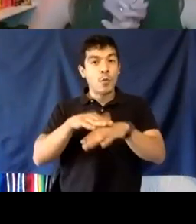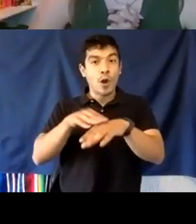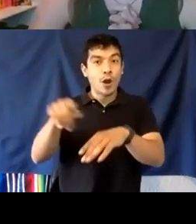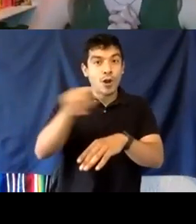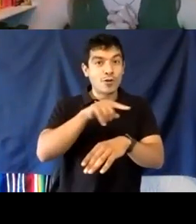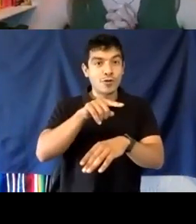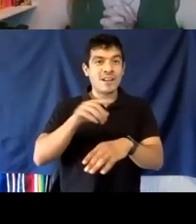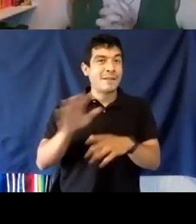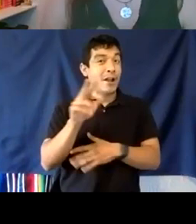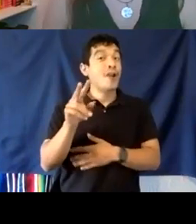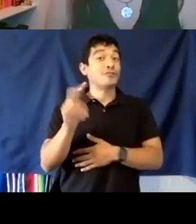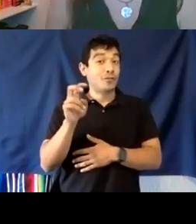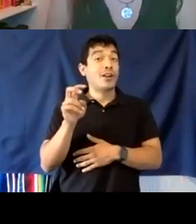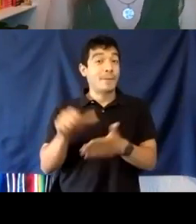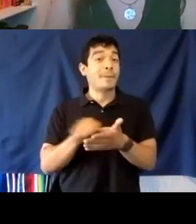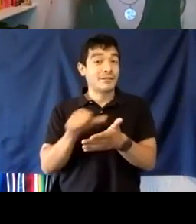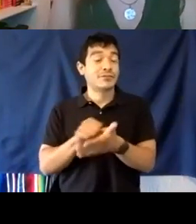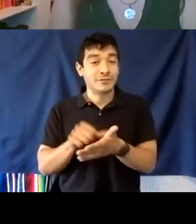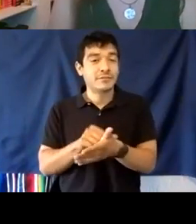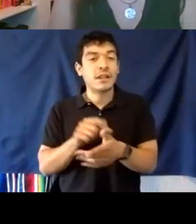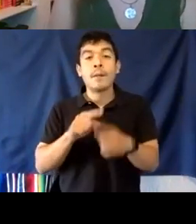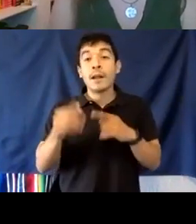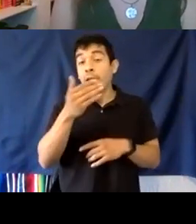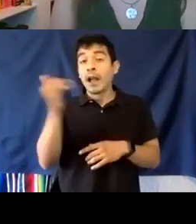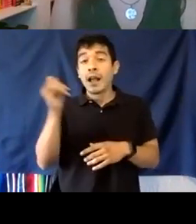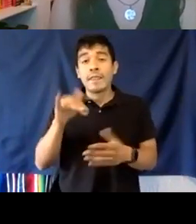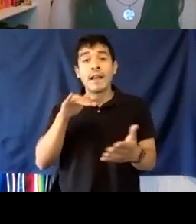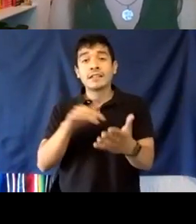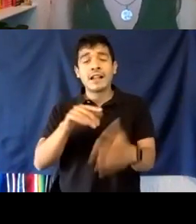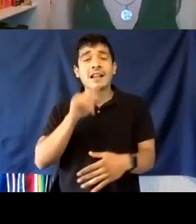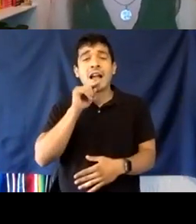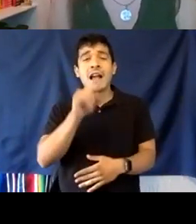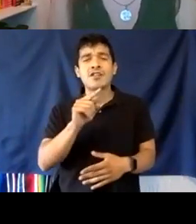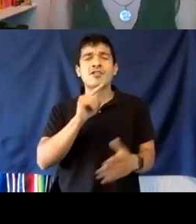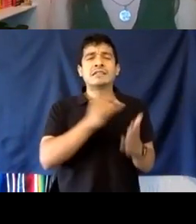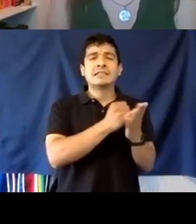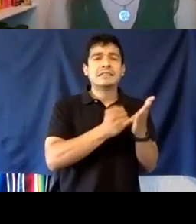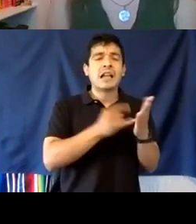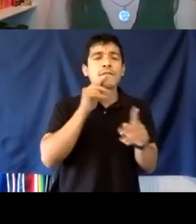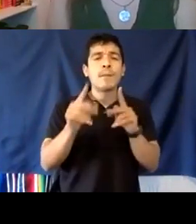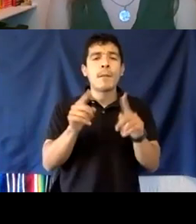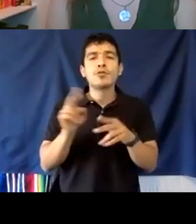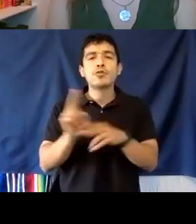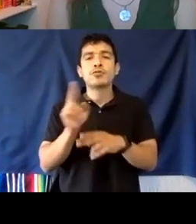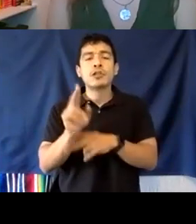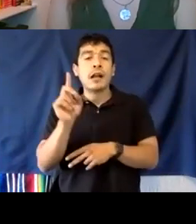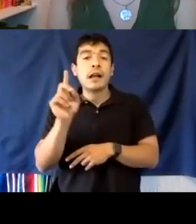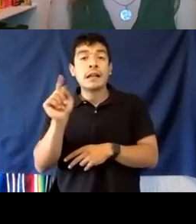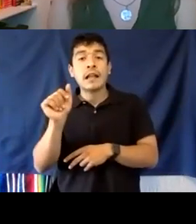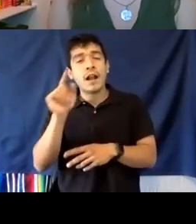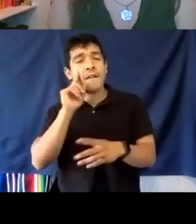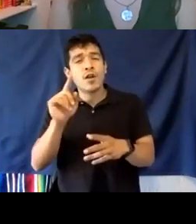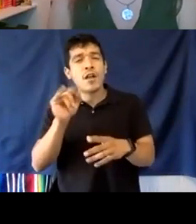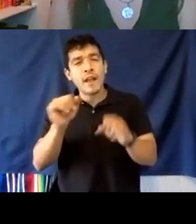about 200 pages. But because the study is actually really designed for people to use the data for structural